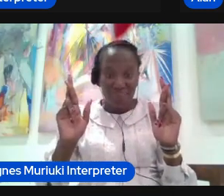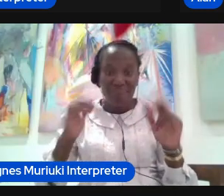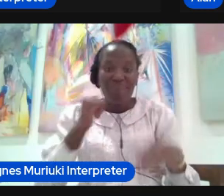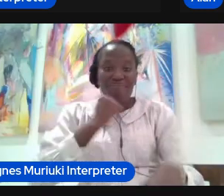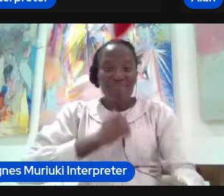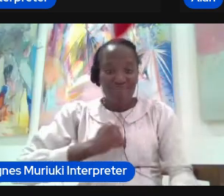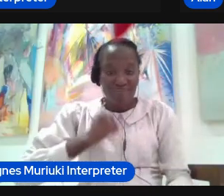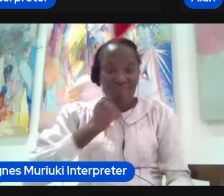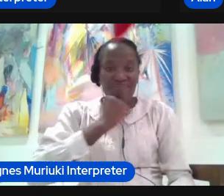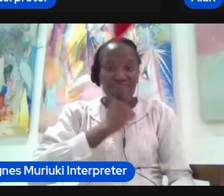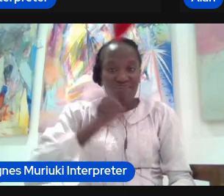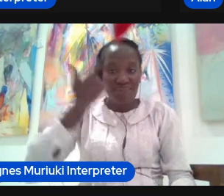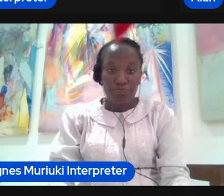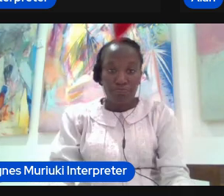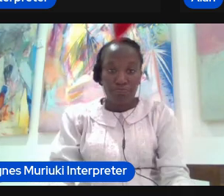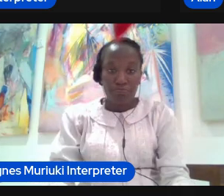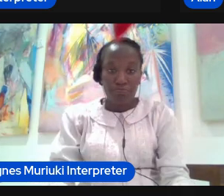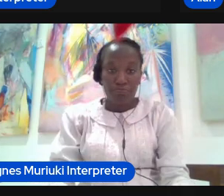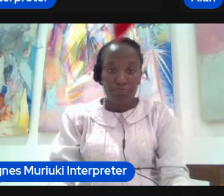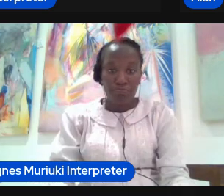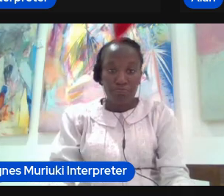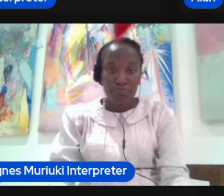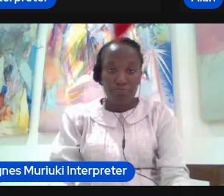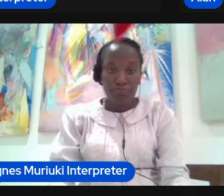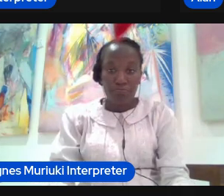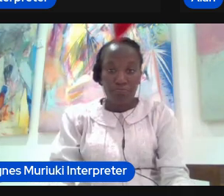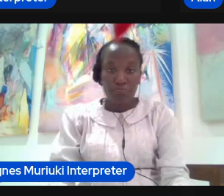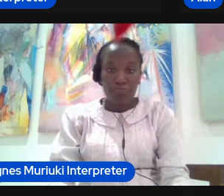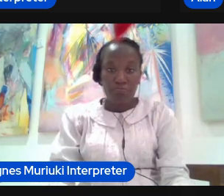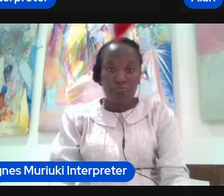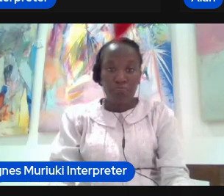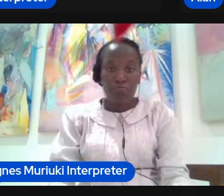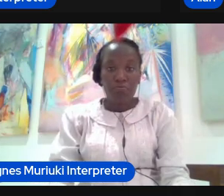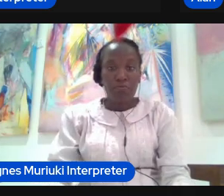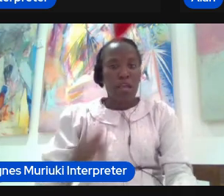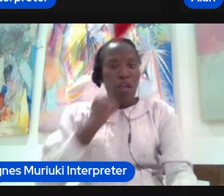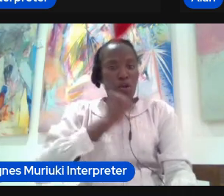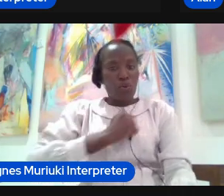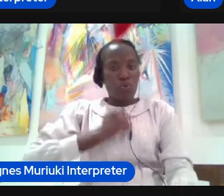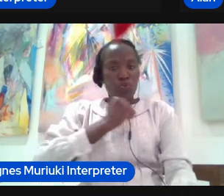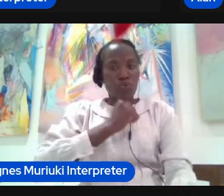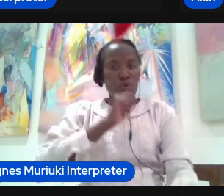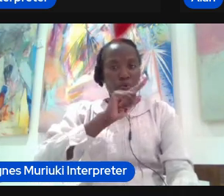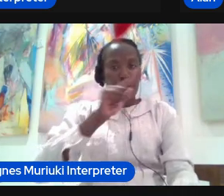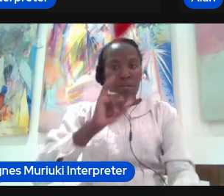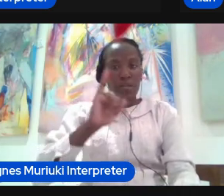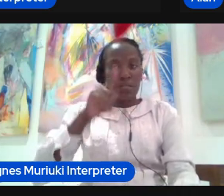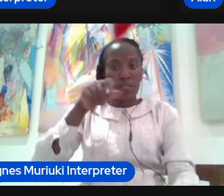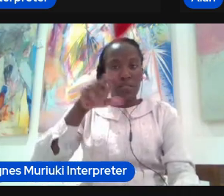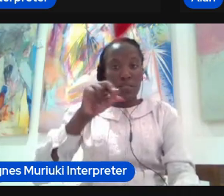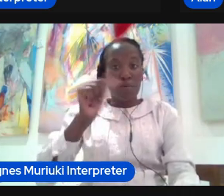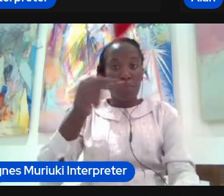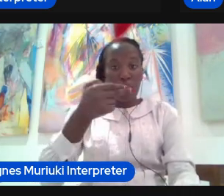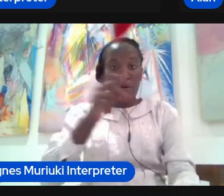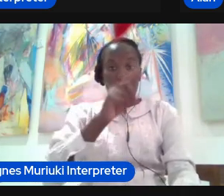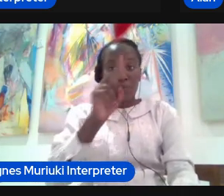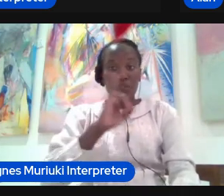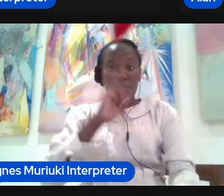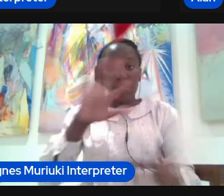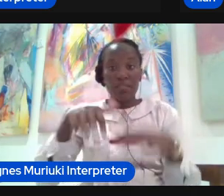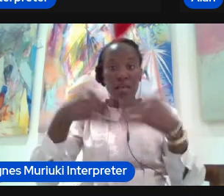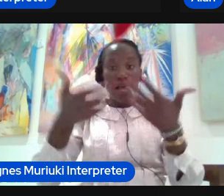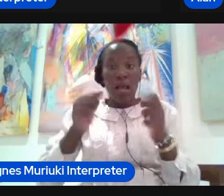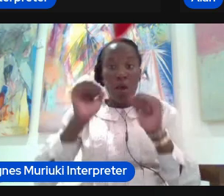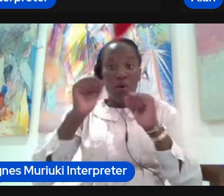that. So disability. Sorry, Zipporah, the question was how can storytelling be used